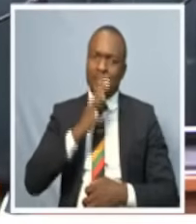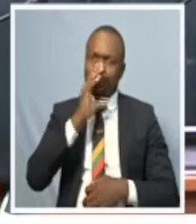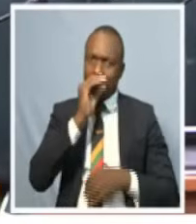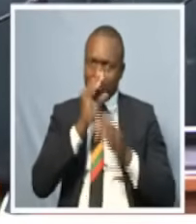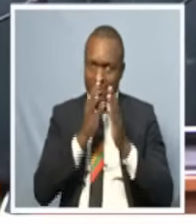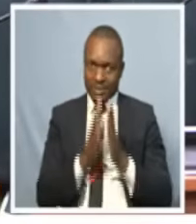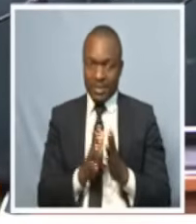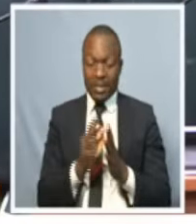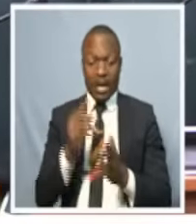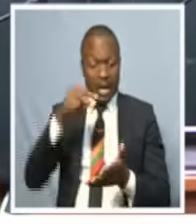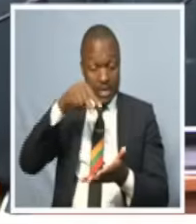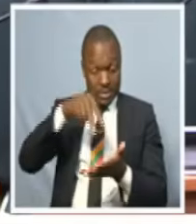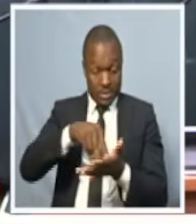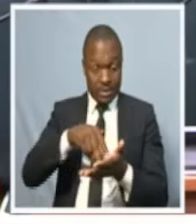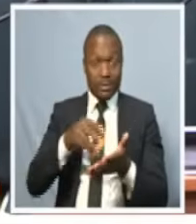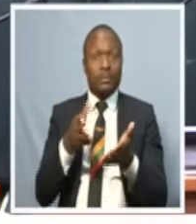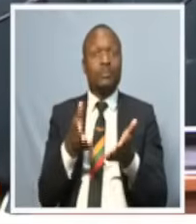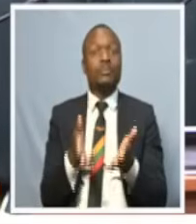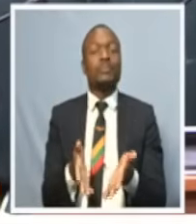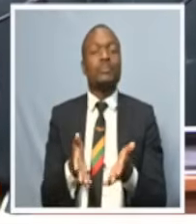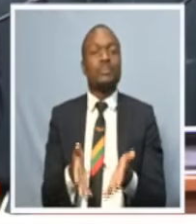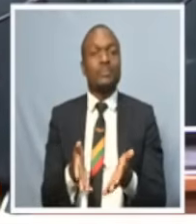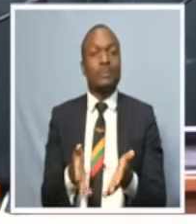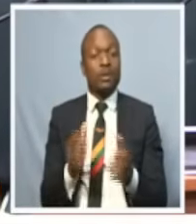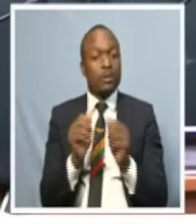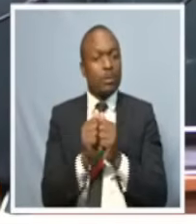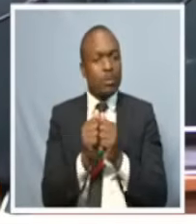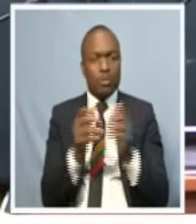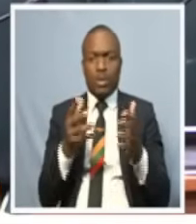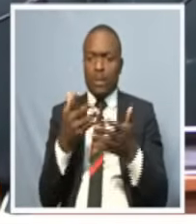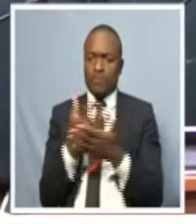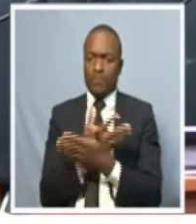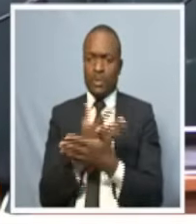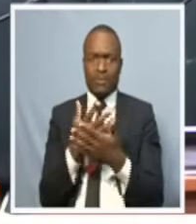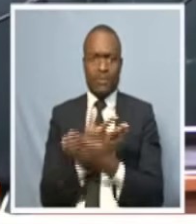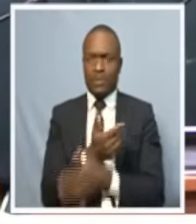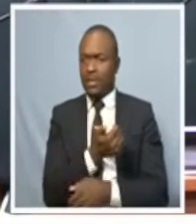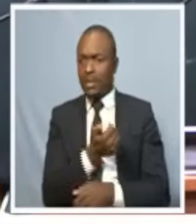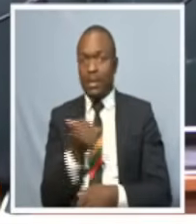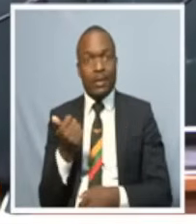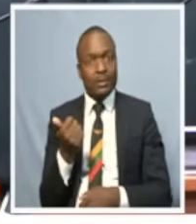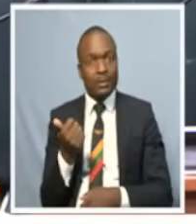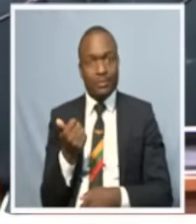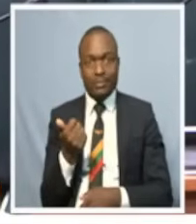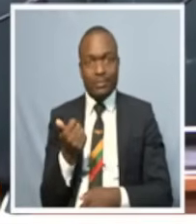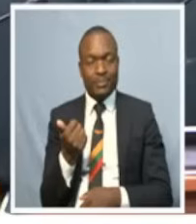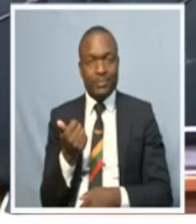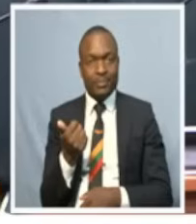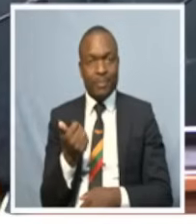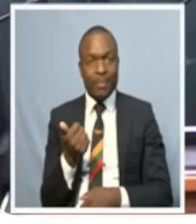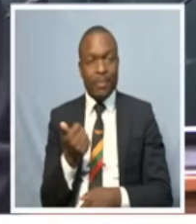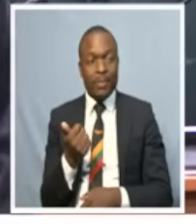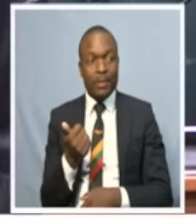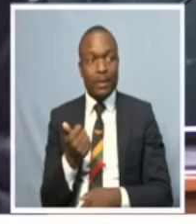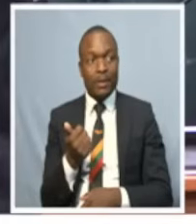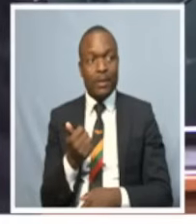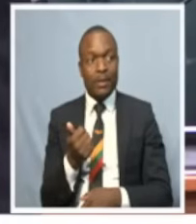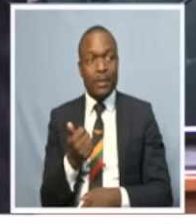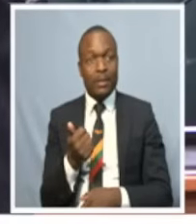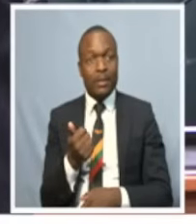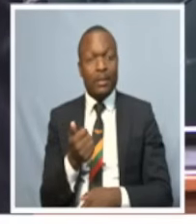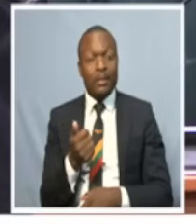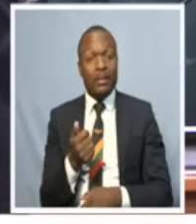Speaker, I stand here without fear of any contradiction that this same